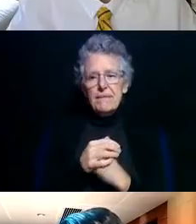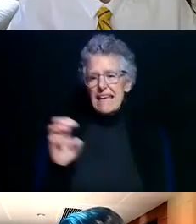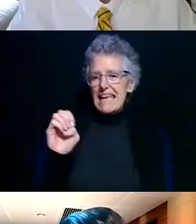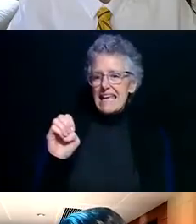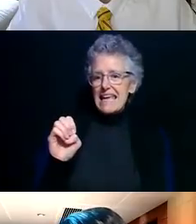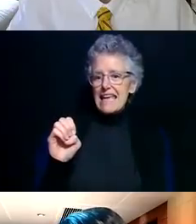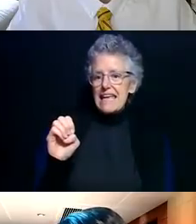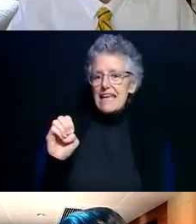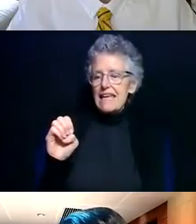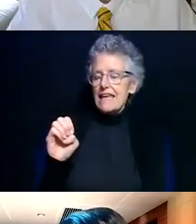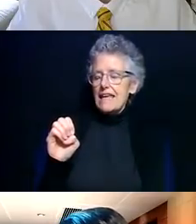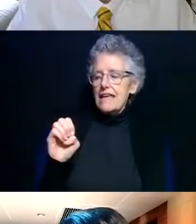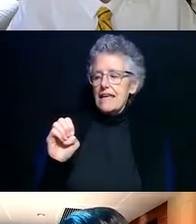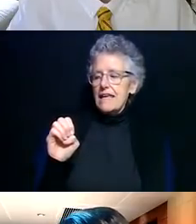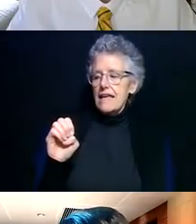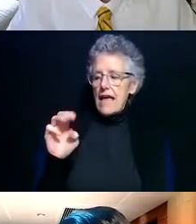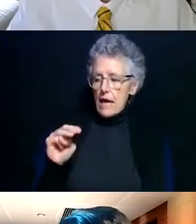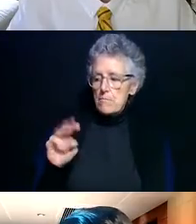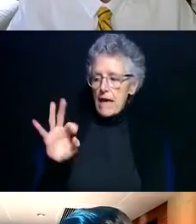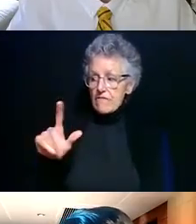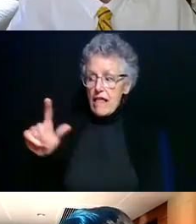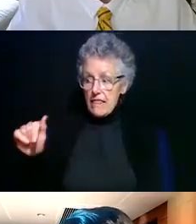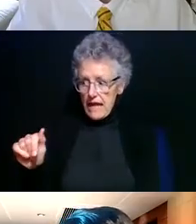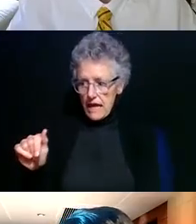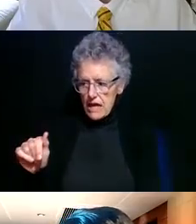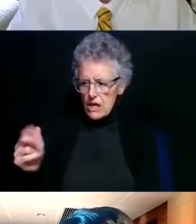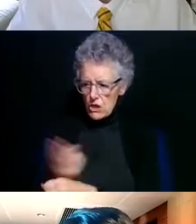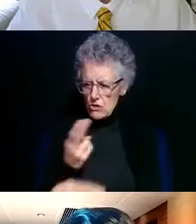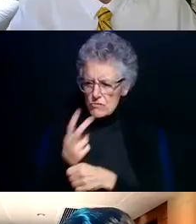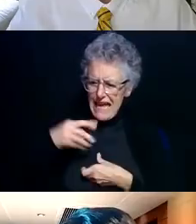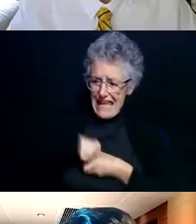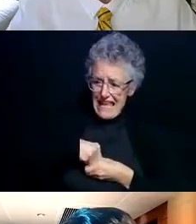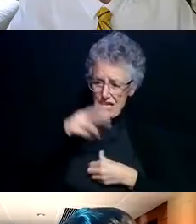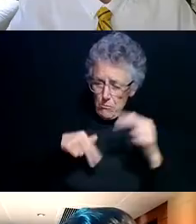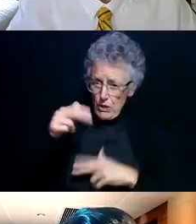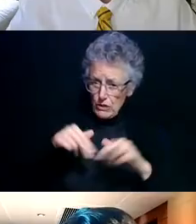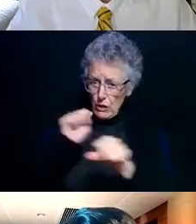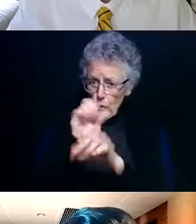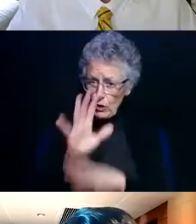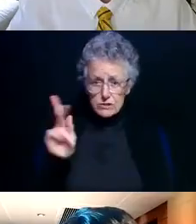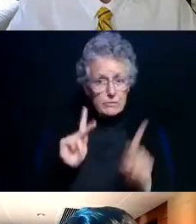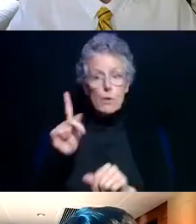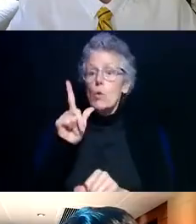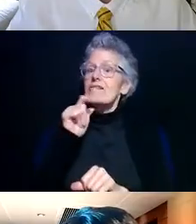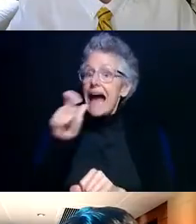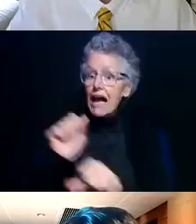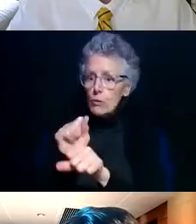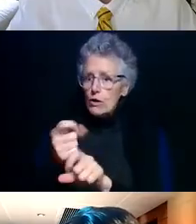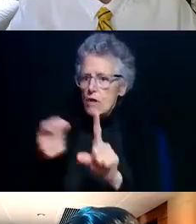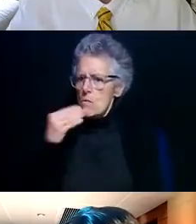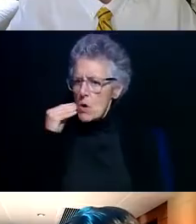EFMLA is being used by in-building workers, i.e. Workers that were not working from home. Can you